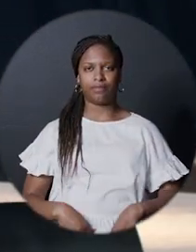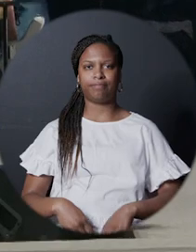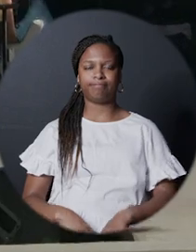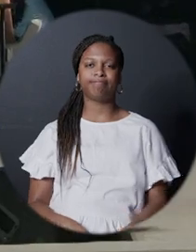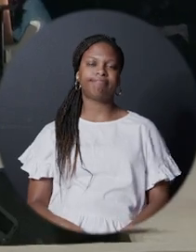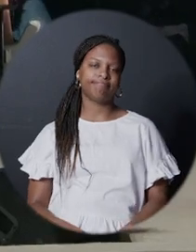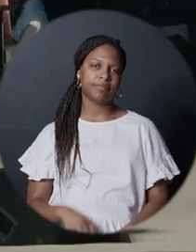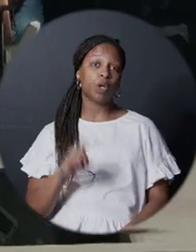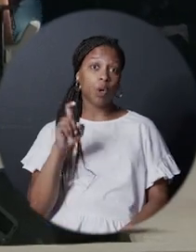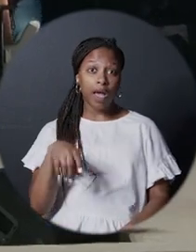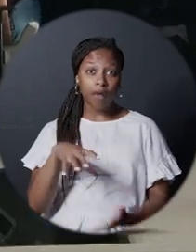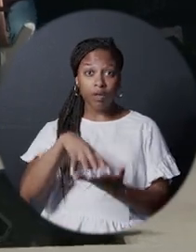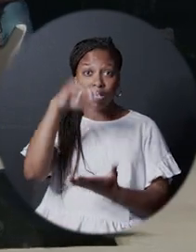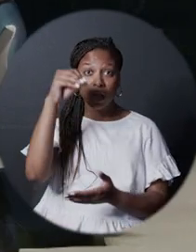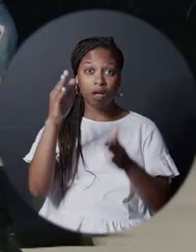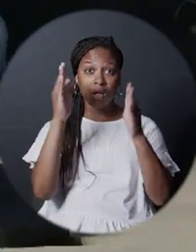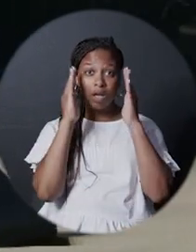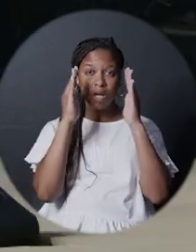a decision.